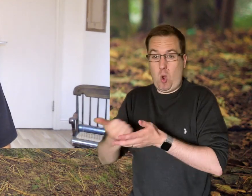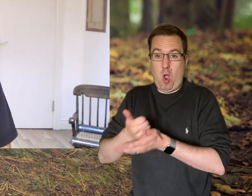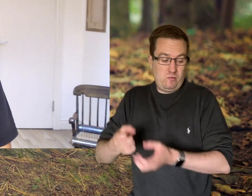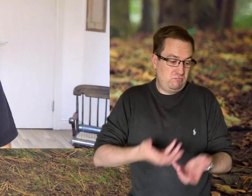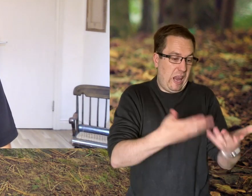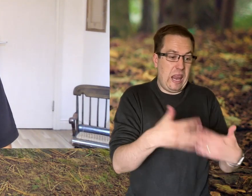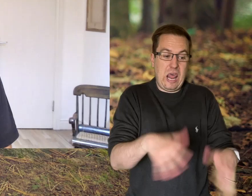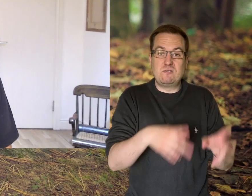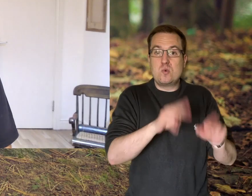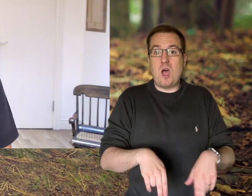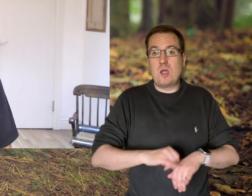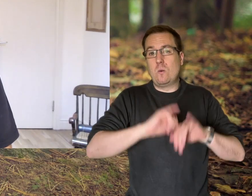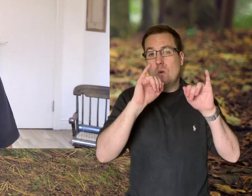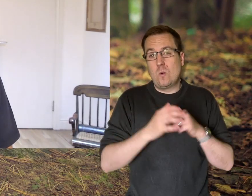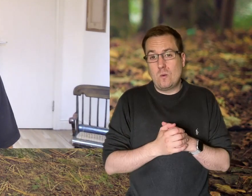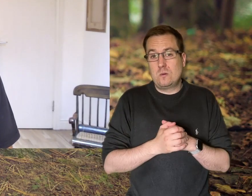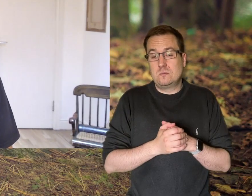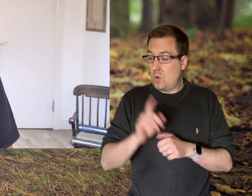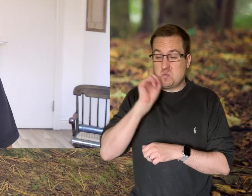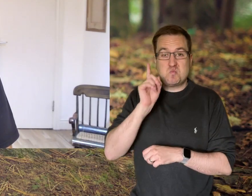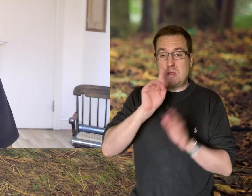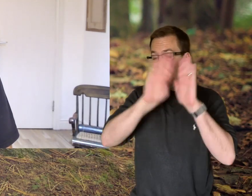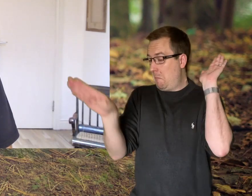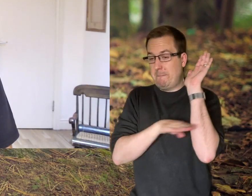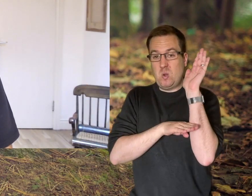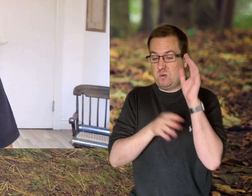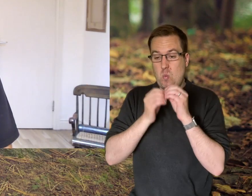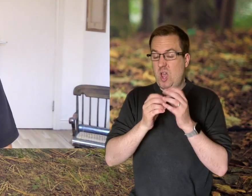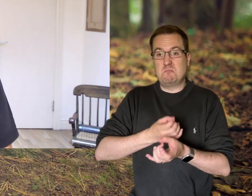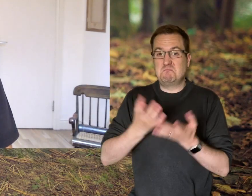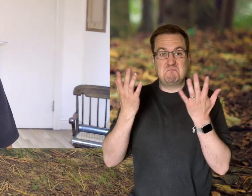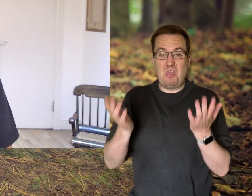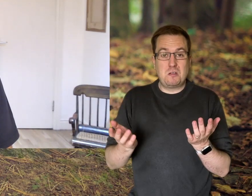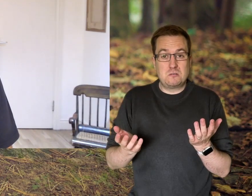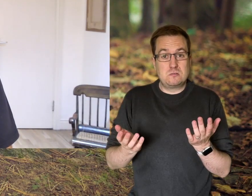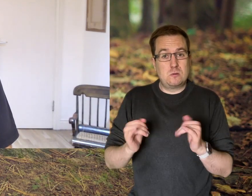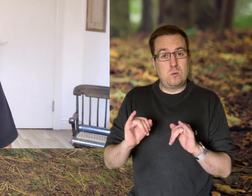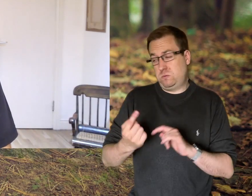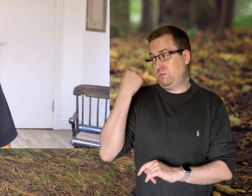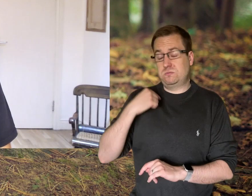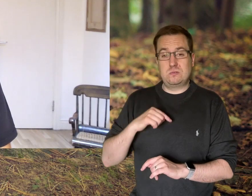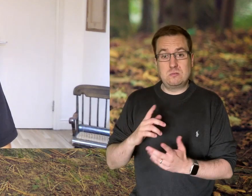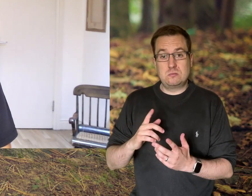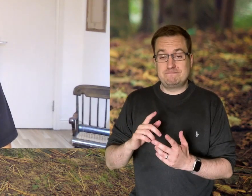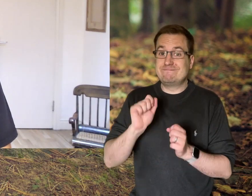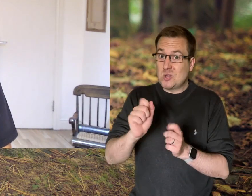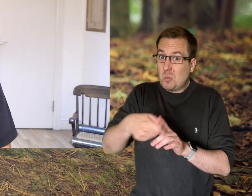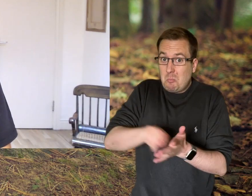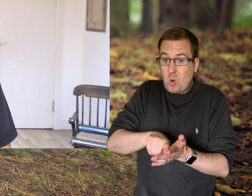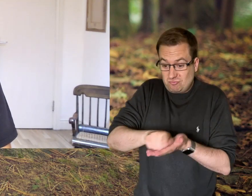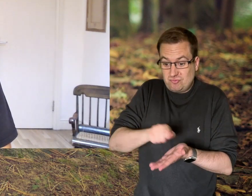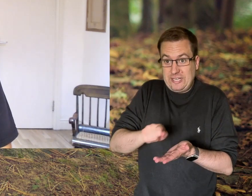exposure. Unlike males, they didn't have any value and worth. That was the context Paul writes this passage